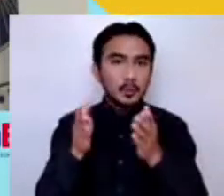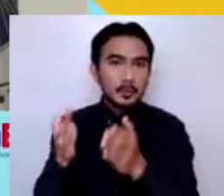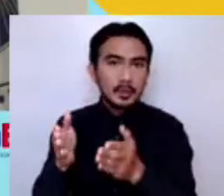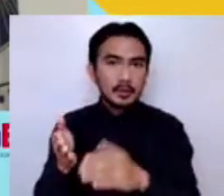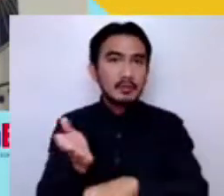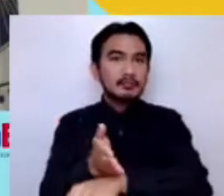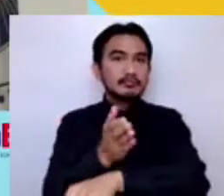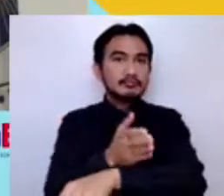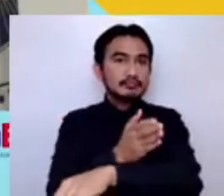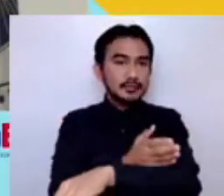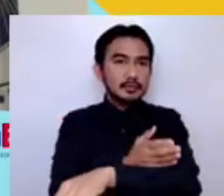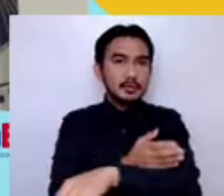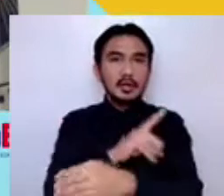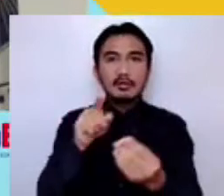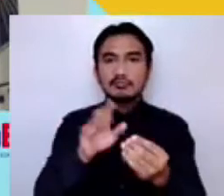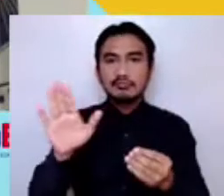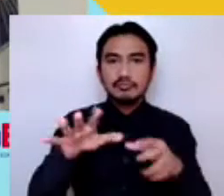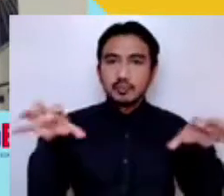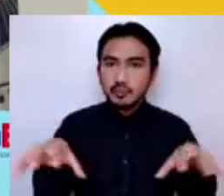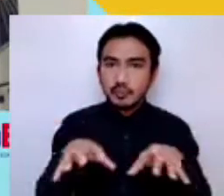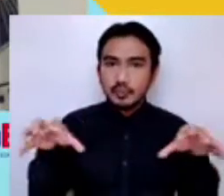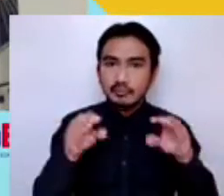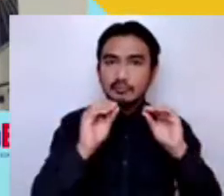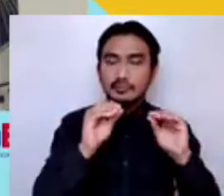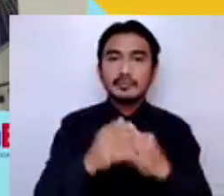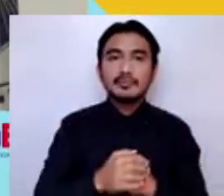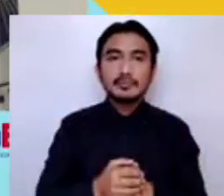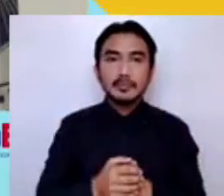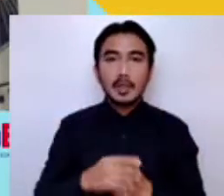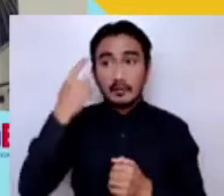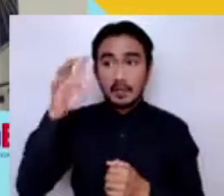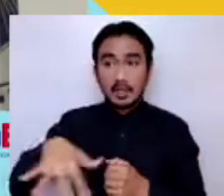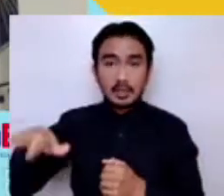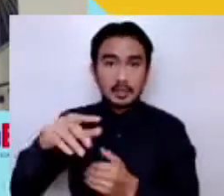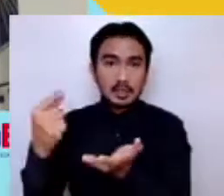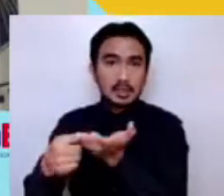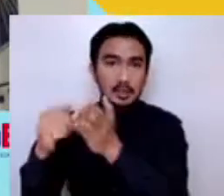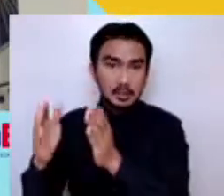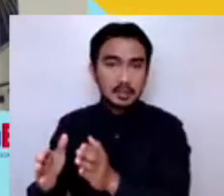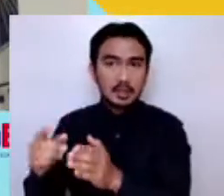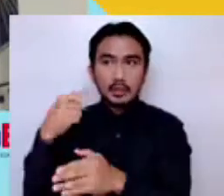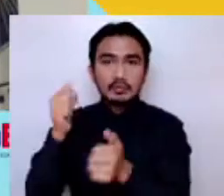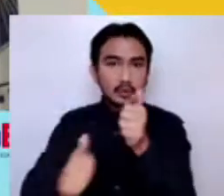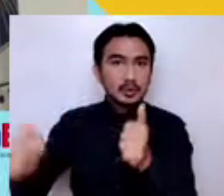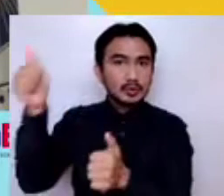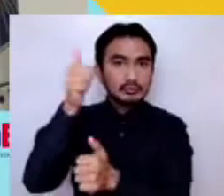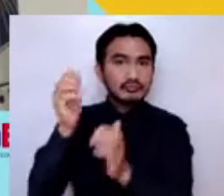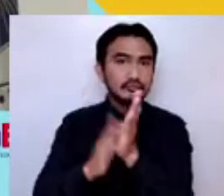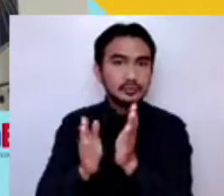teaching practice. And to our raters, the school heads, the master teachers, the education